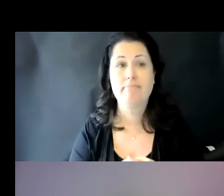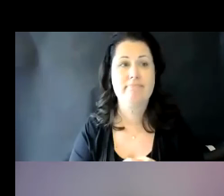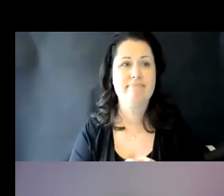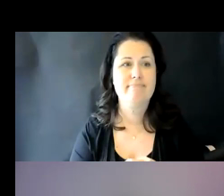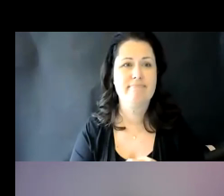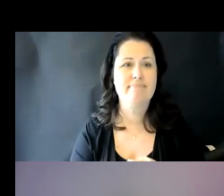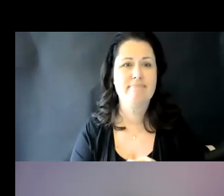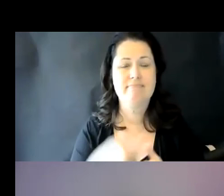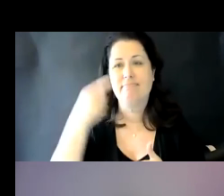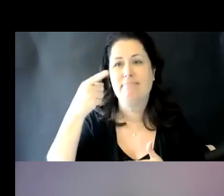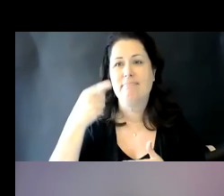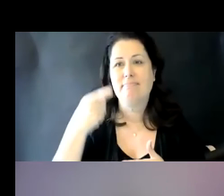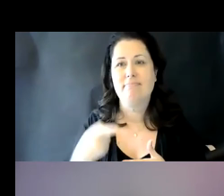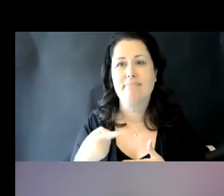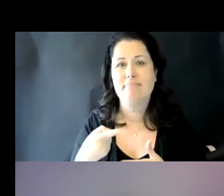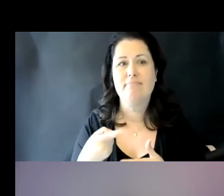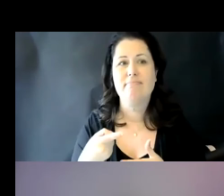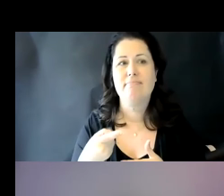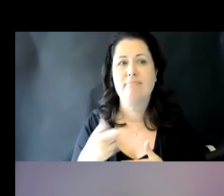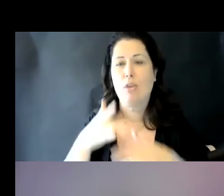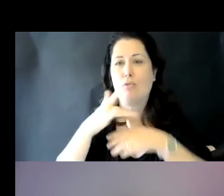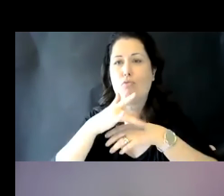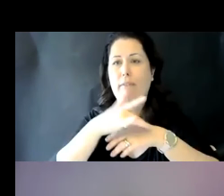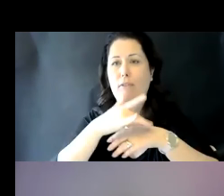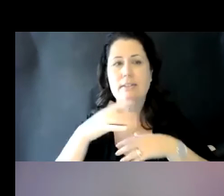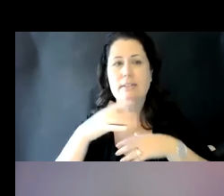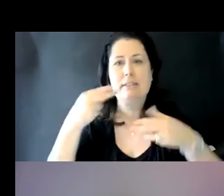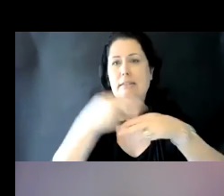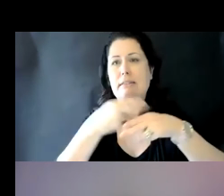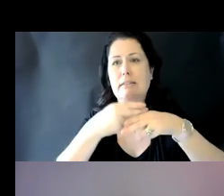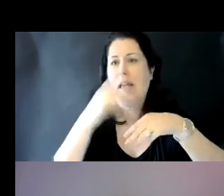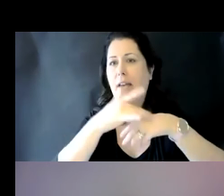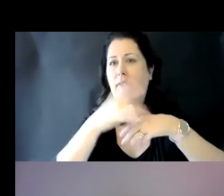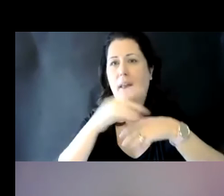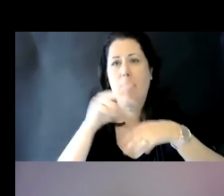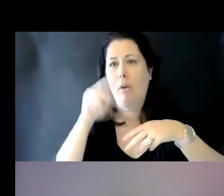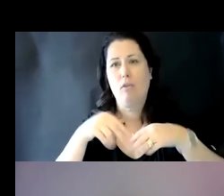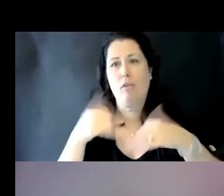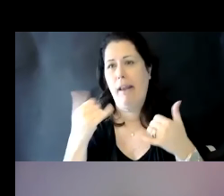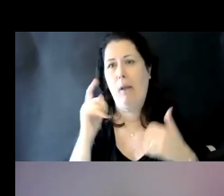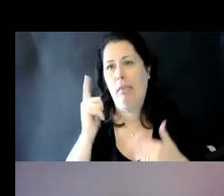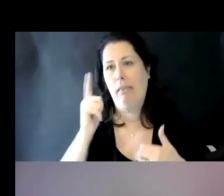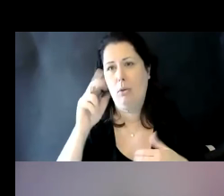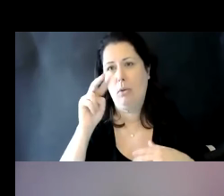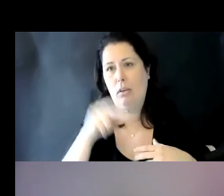Those are obviously the references. I think the slides will be available, so again, you don't have to read that slide now.